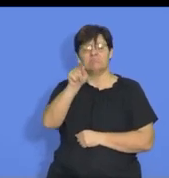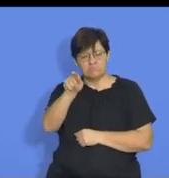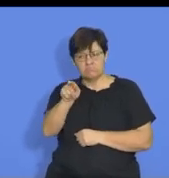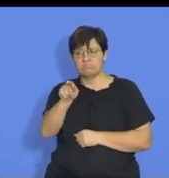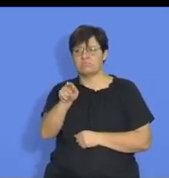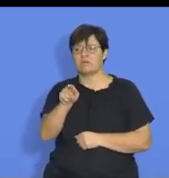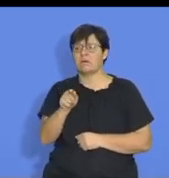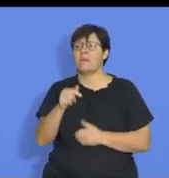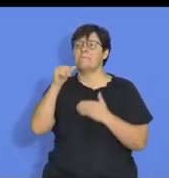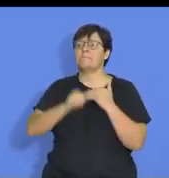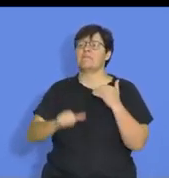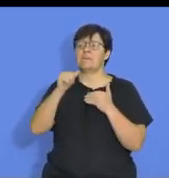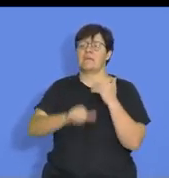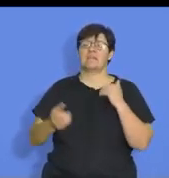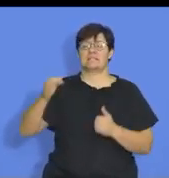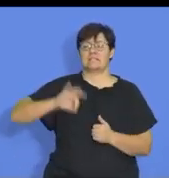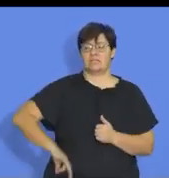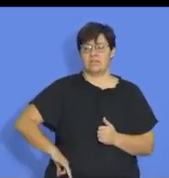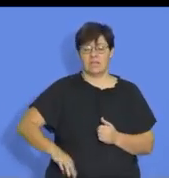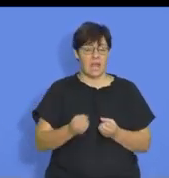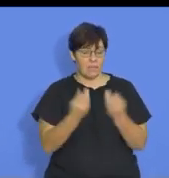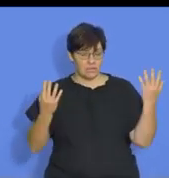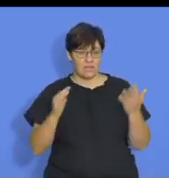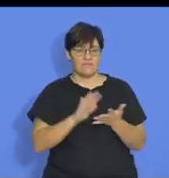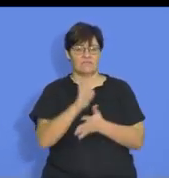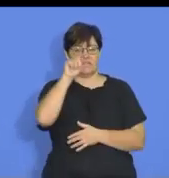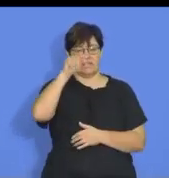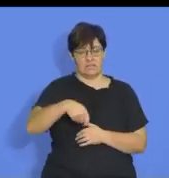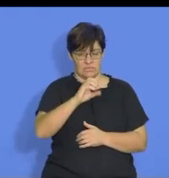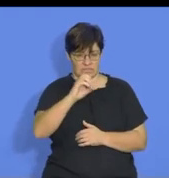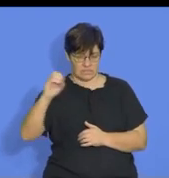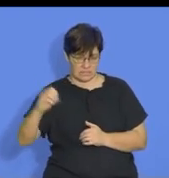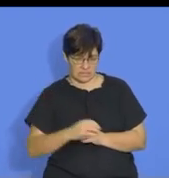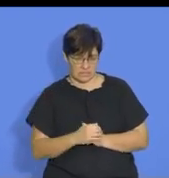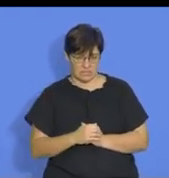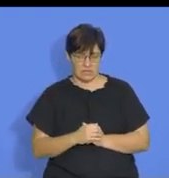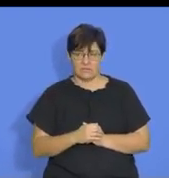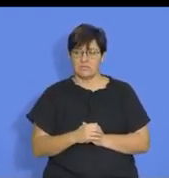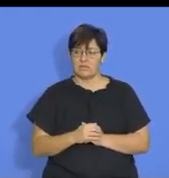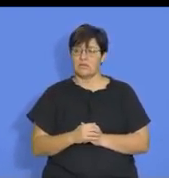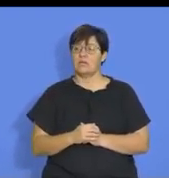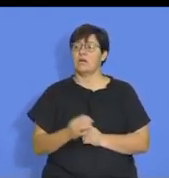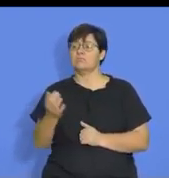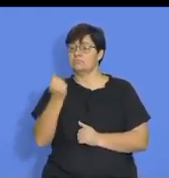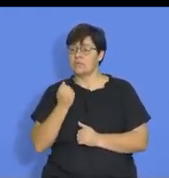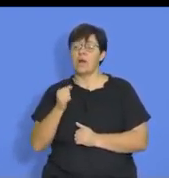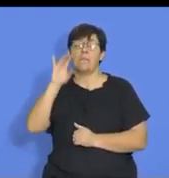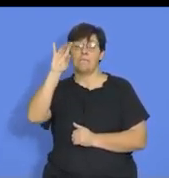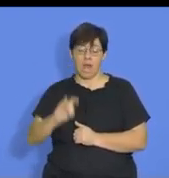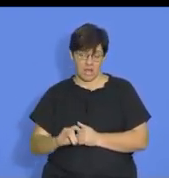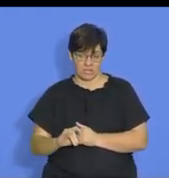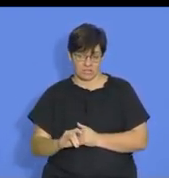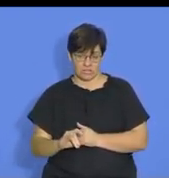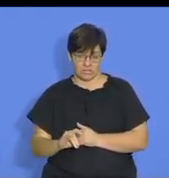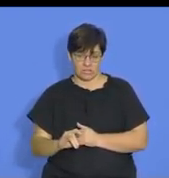Partner Candace is entitled to a monthly salary of 15,000 Rand. She withdrew